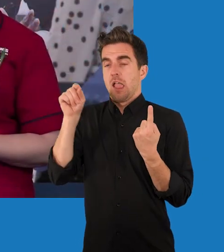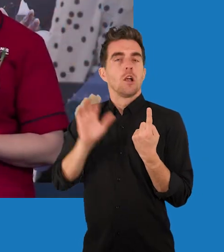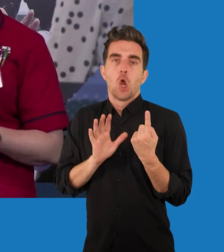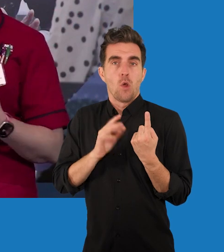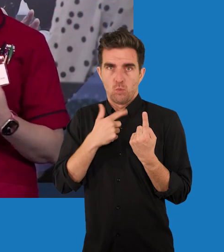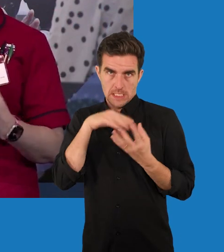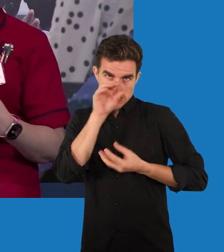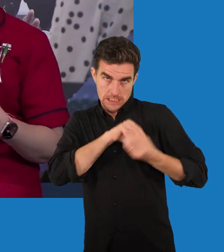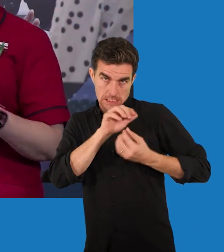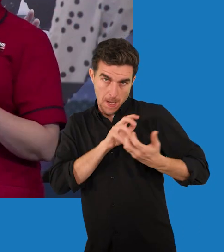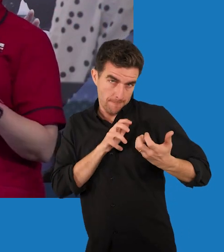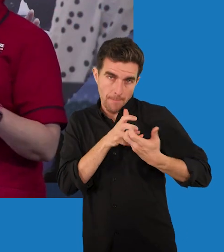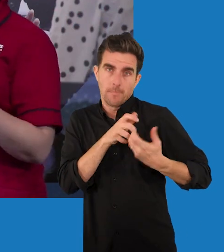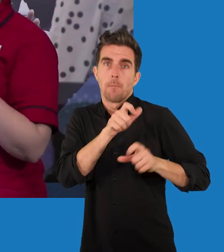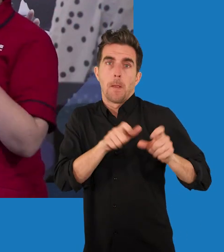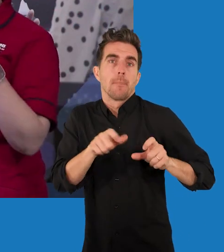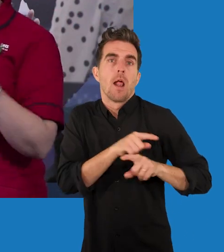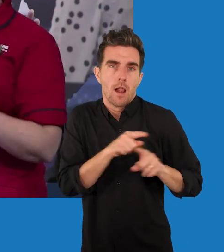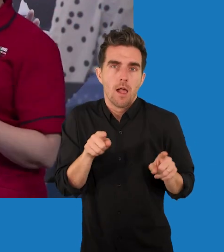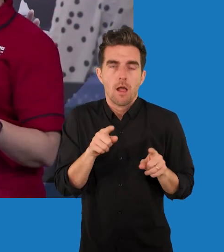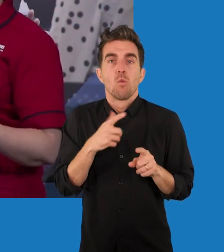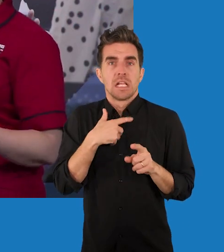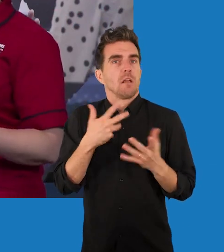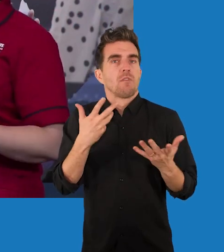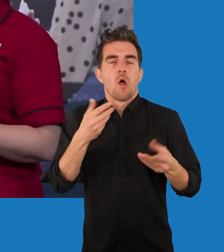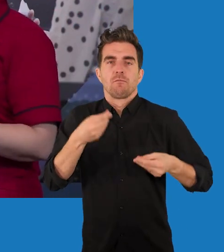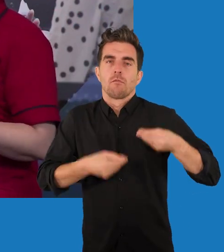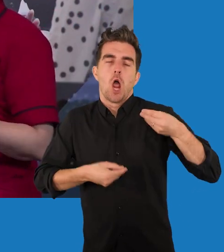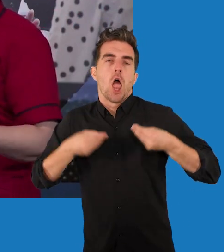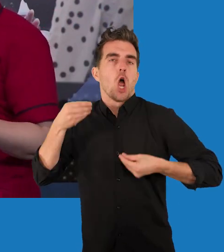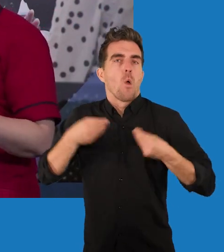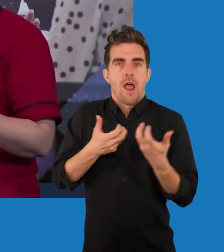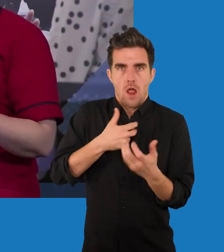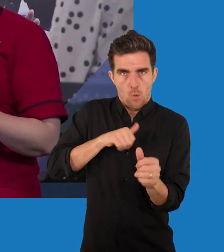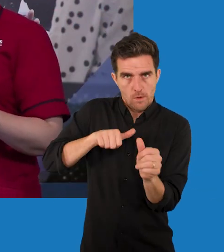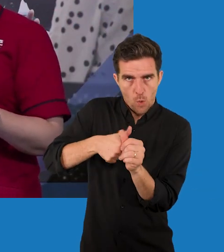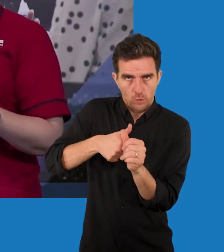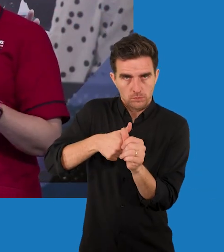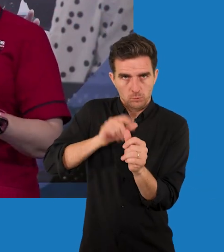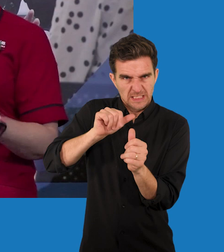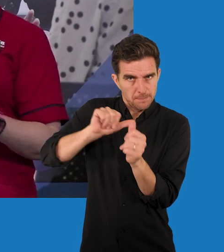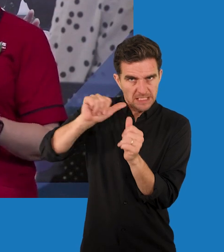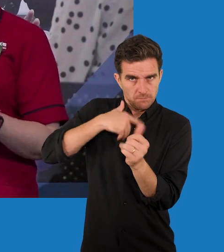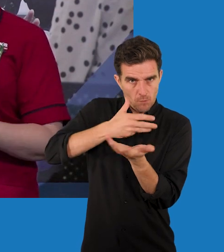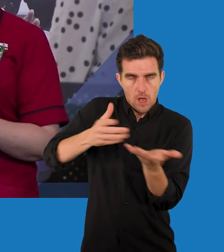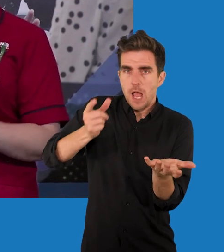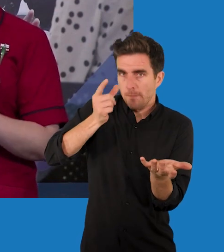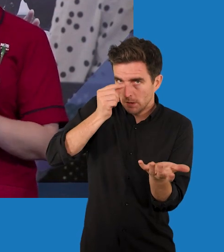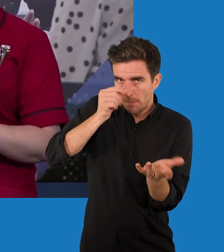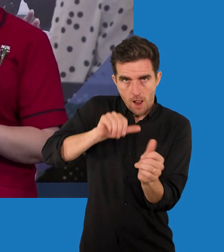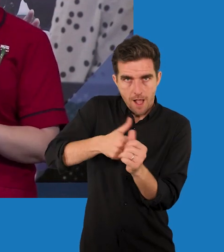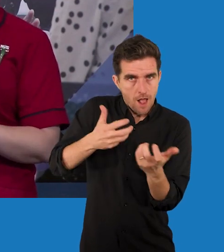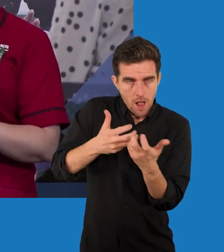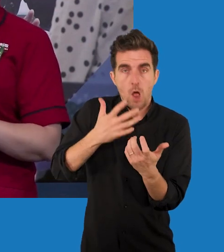box. And actually, although we have guidance on pathways, we're very fluent in we want to support the patient as best